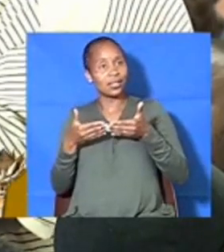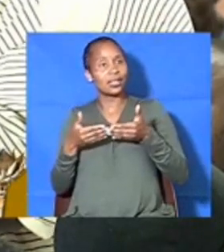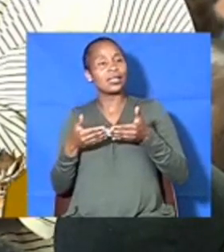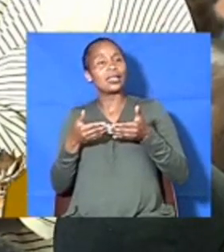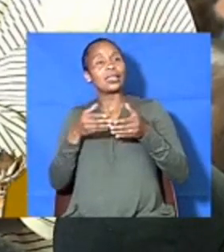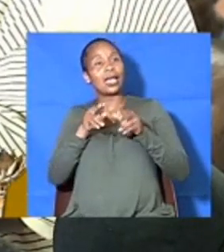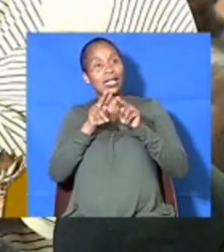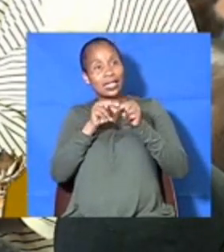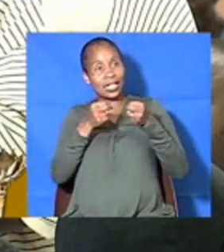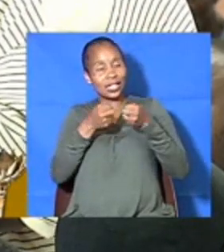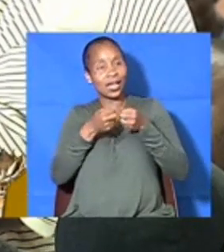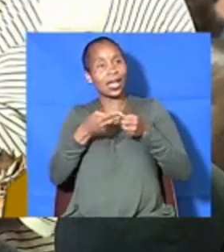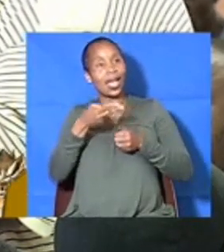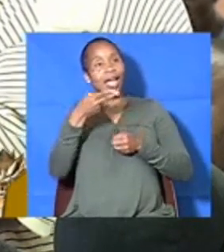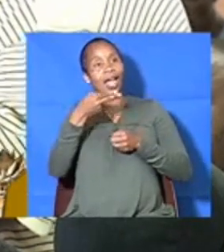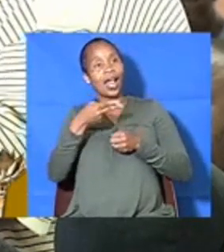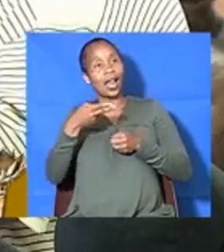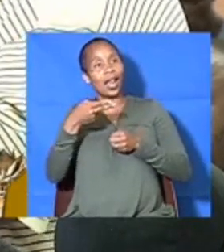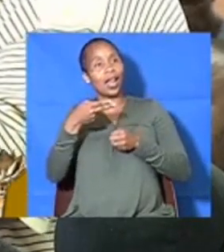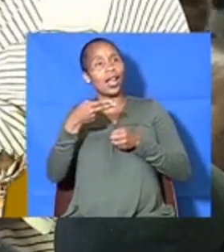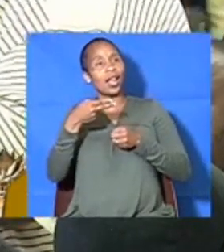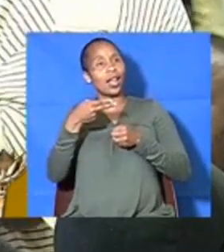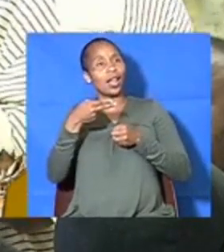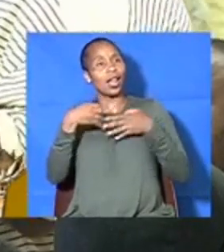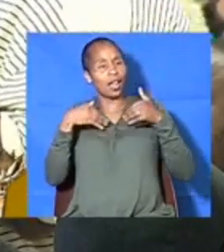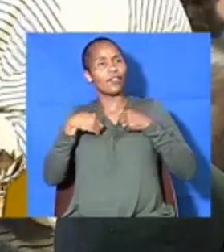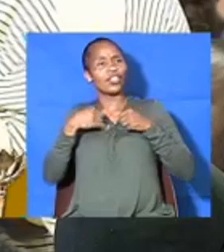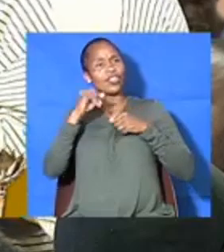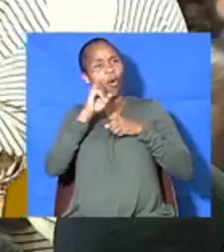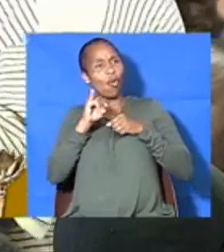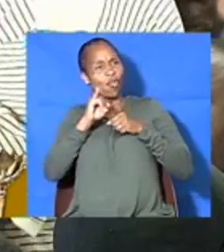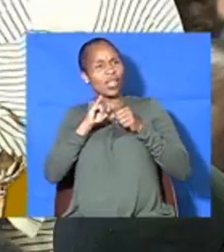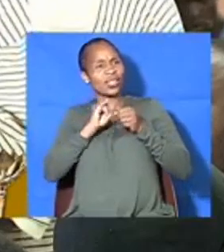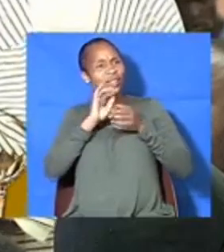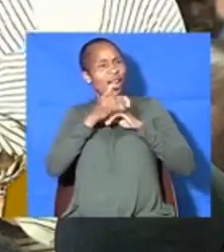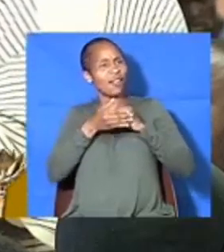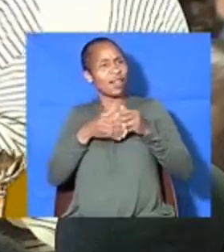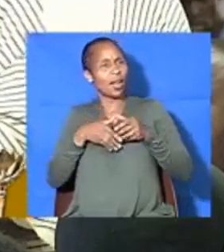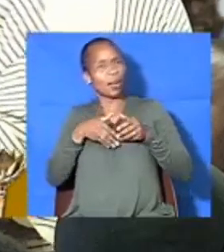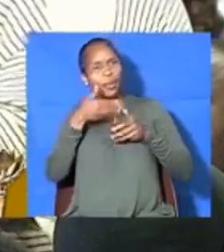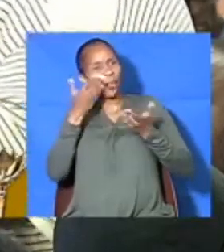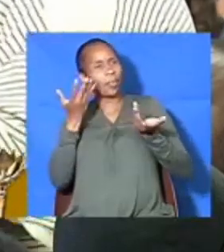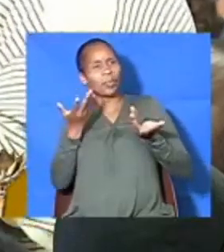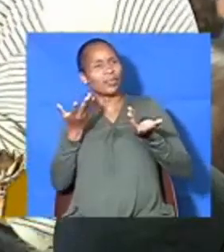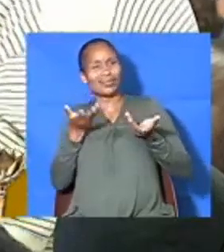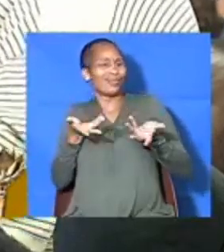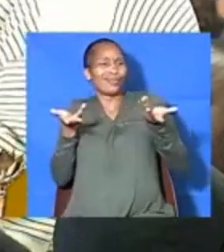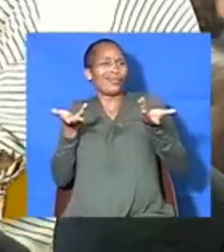They've covered most of the things I wanted to say, but I'll just add there and